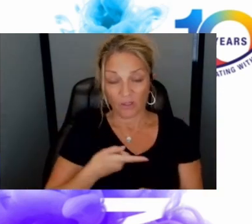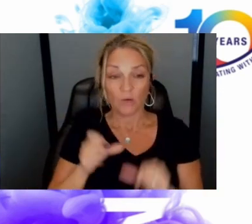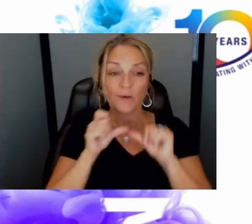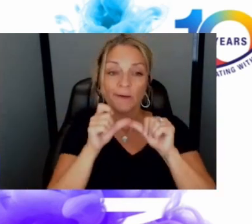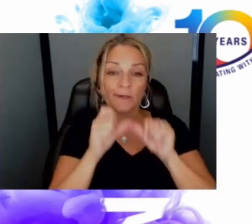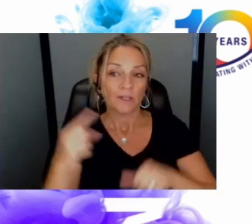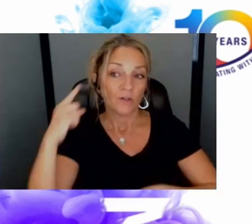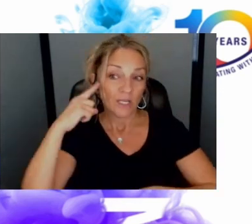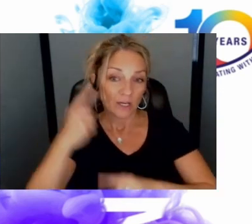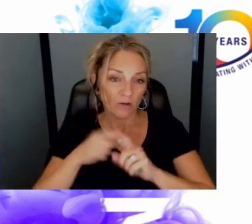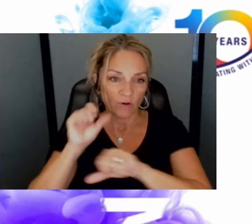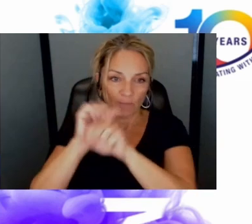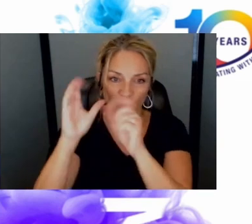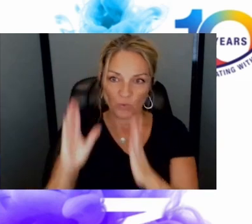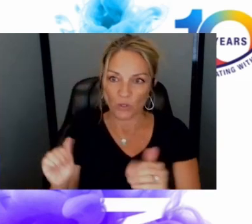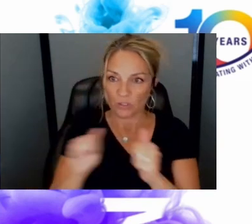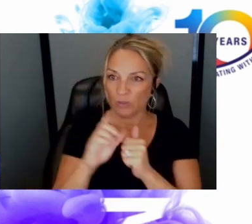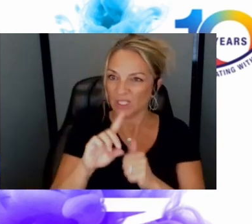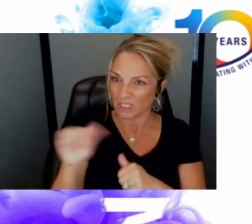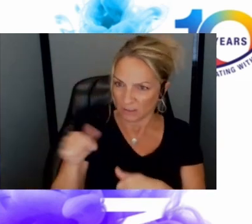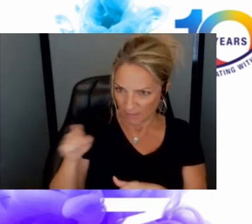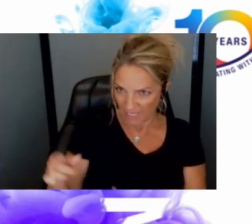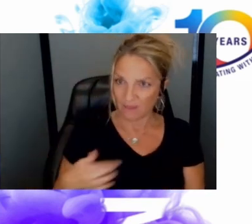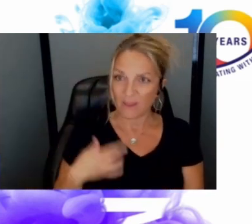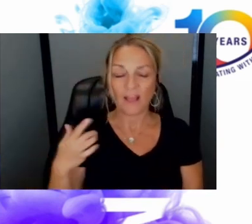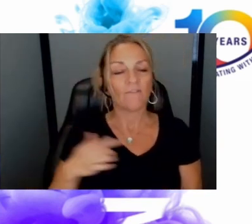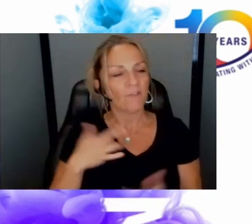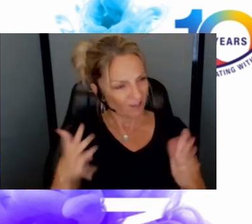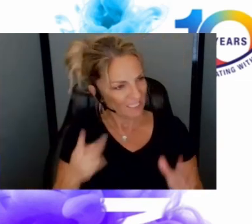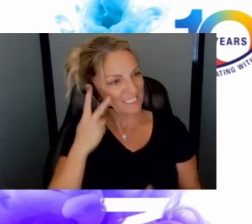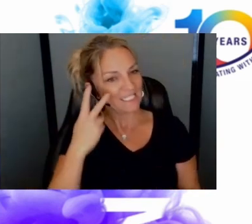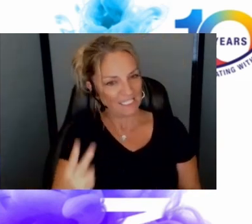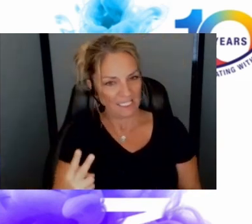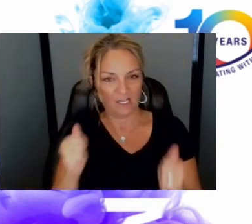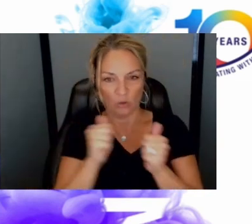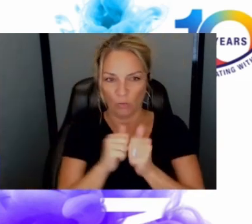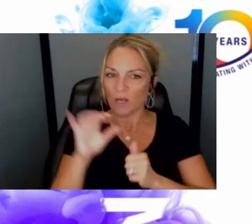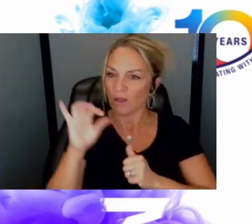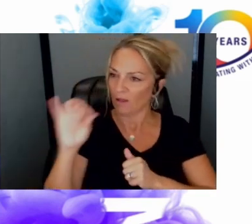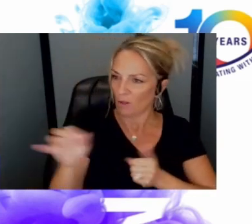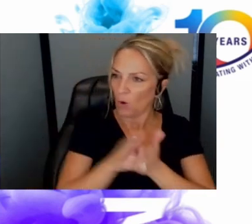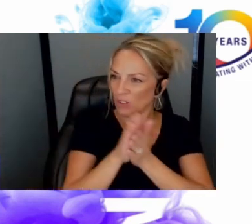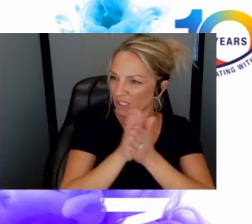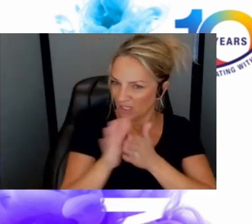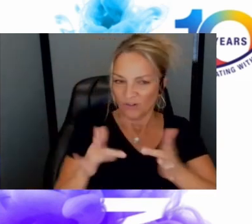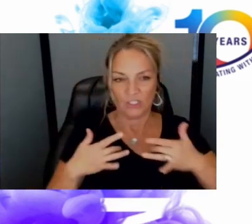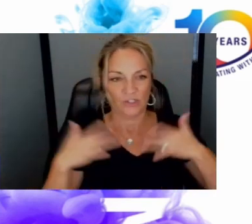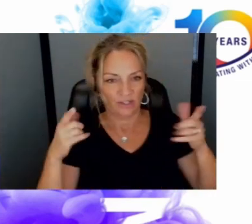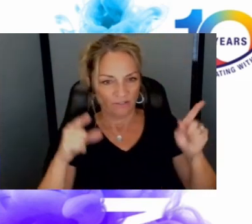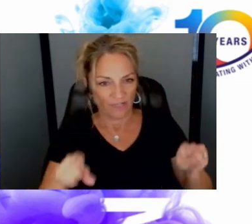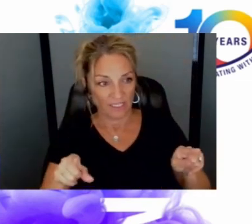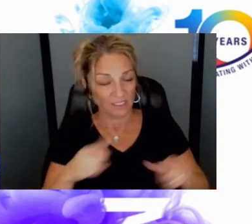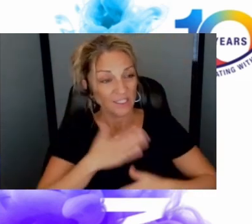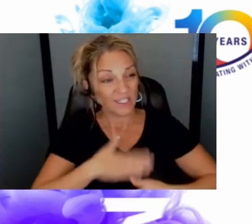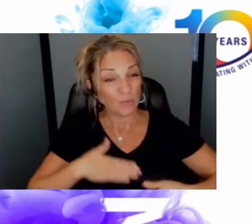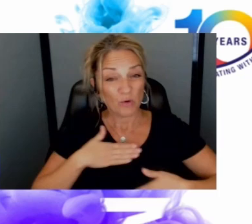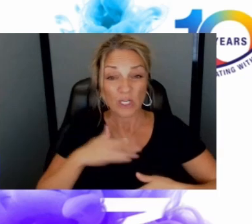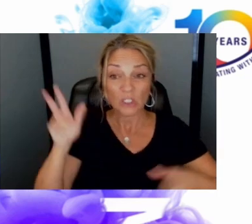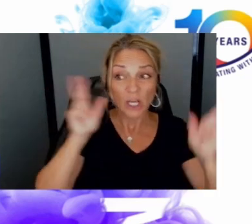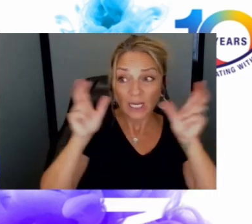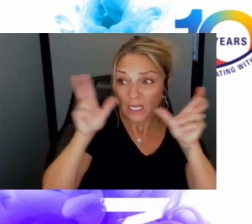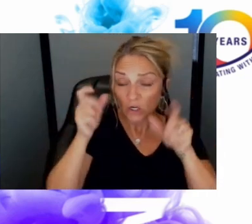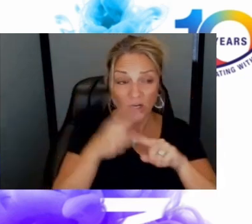employees with disabilities who feel seen with these initiatives and events, and just, appreciate hearing from other colleagues who happen to